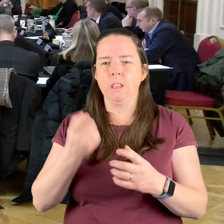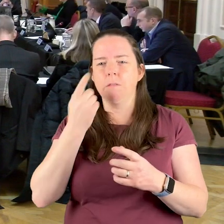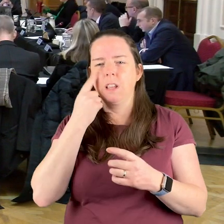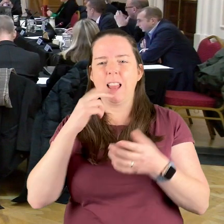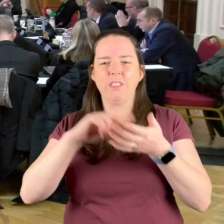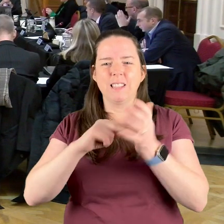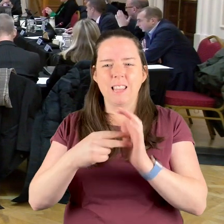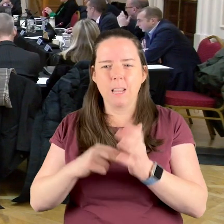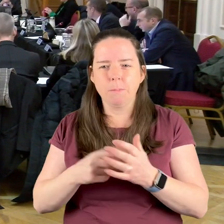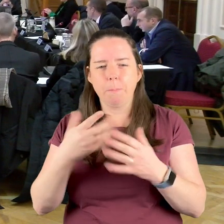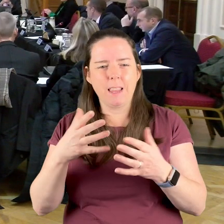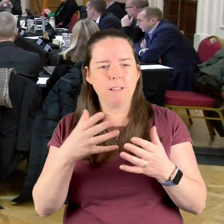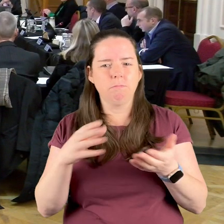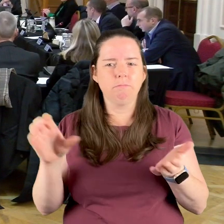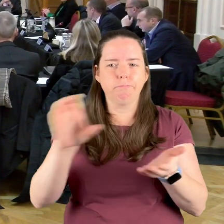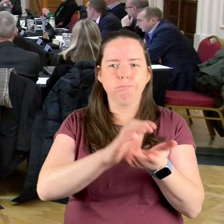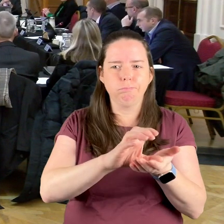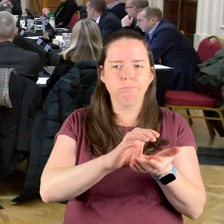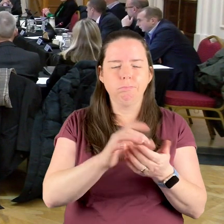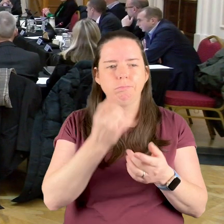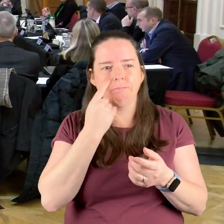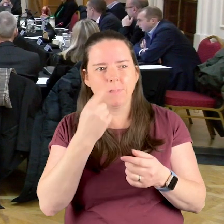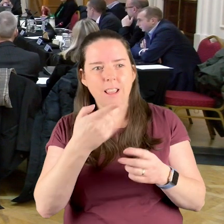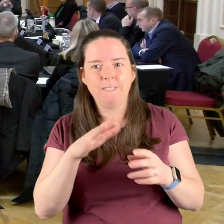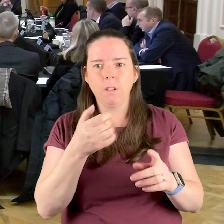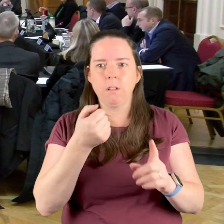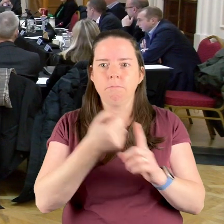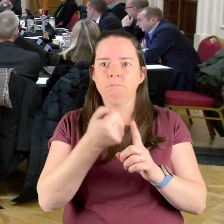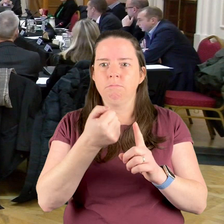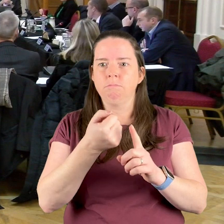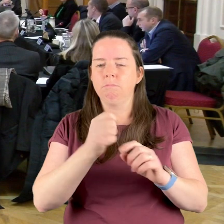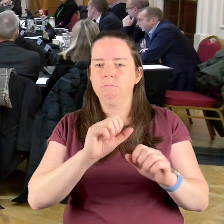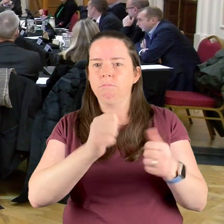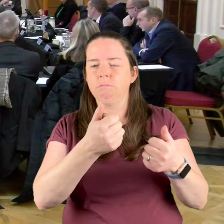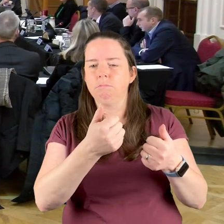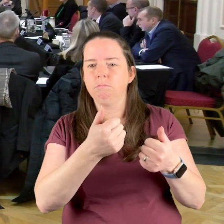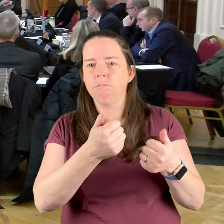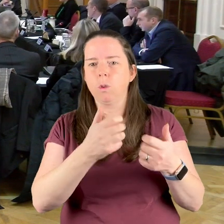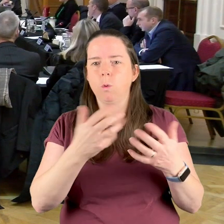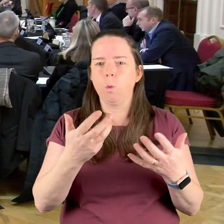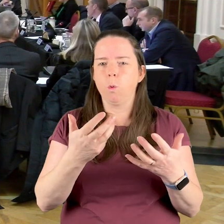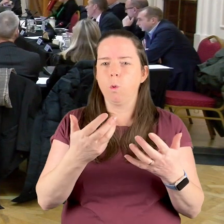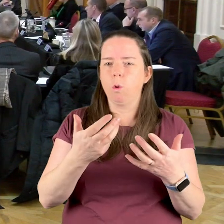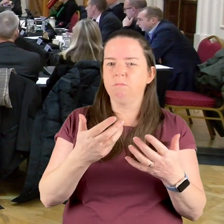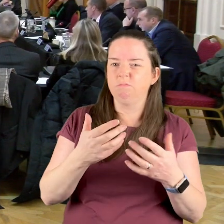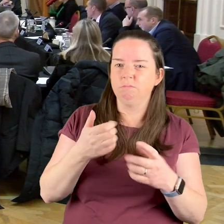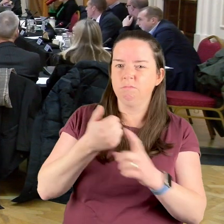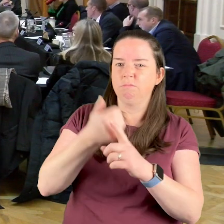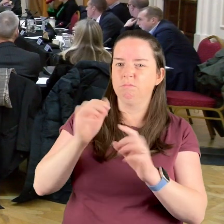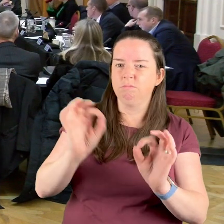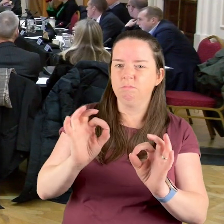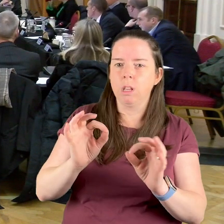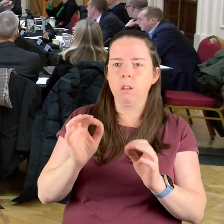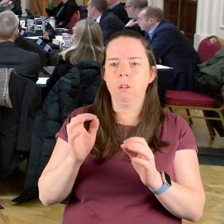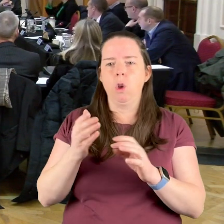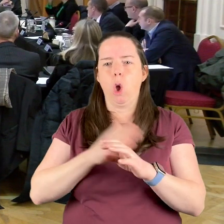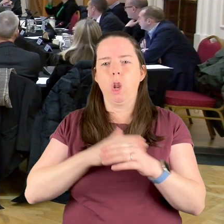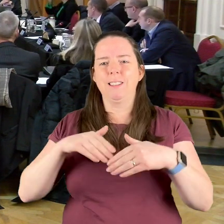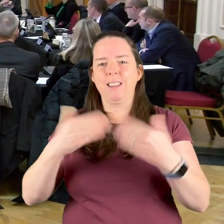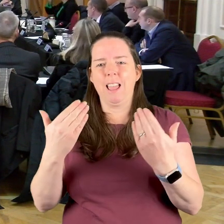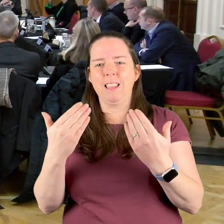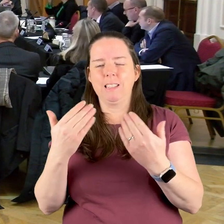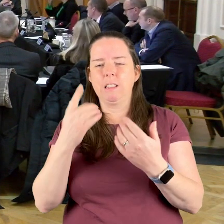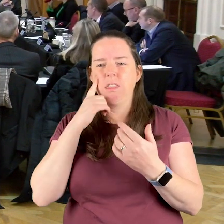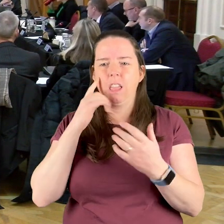at the schemes that we've invested in and seeing if they've had the desired effect or not. It is early days, I think it would be fair to